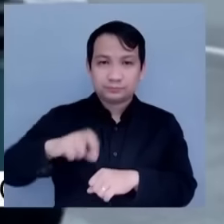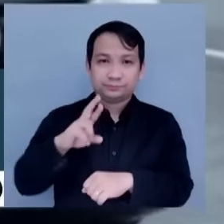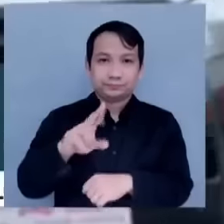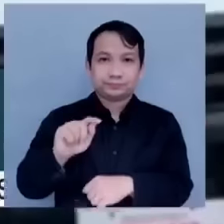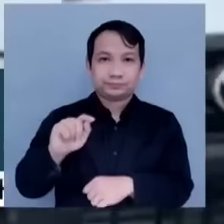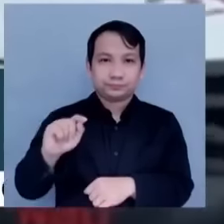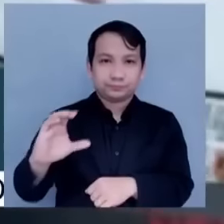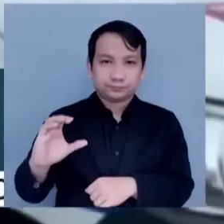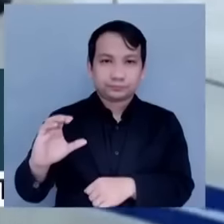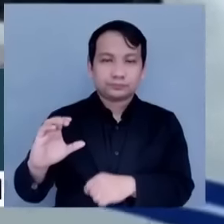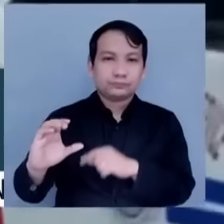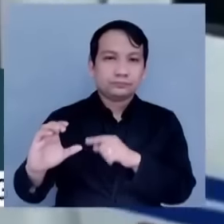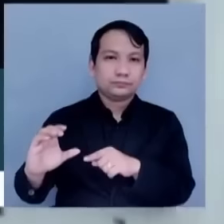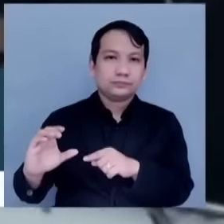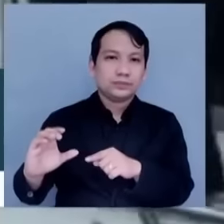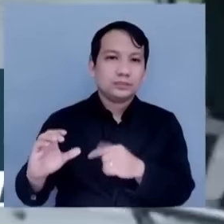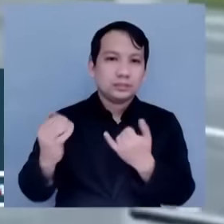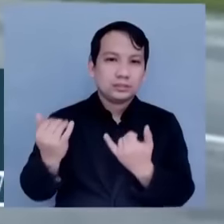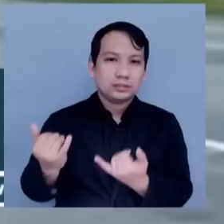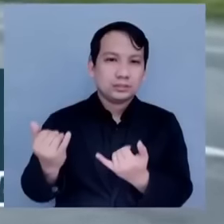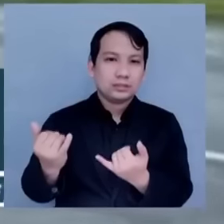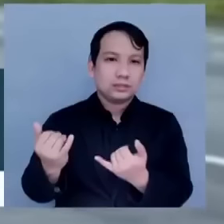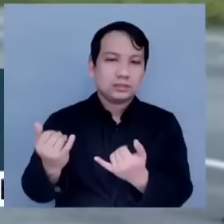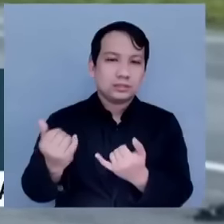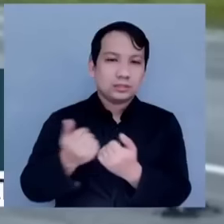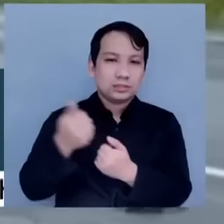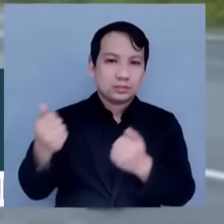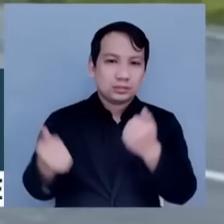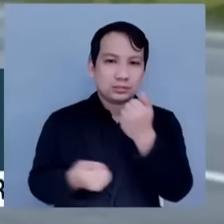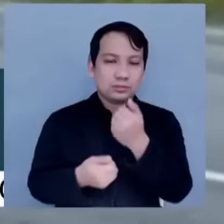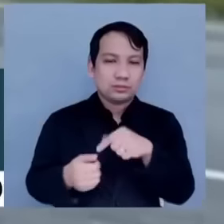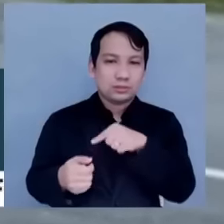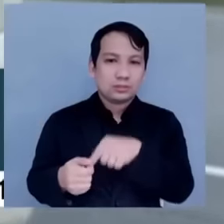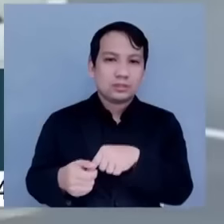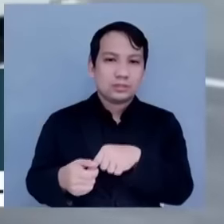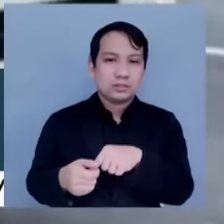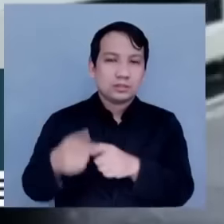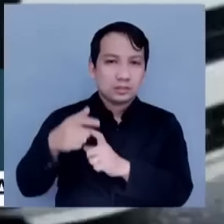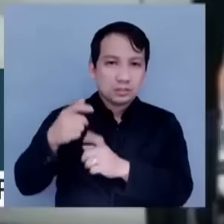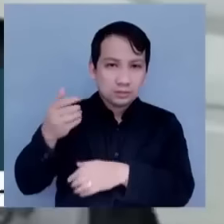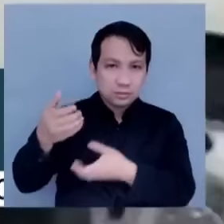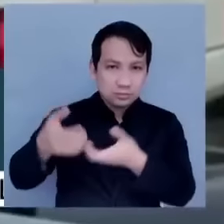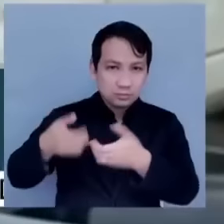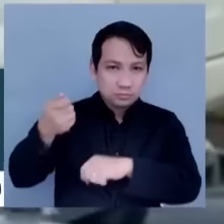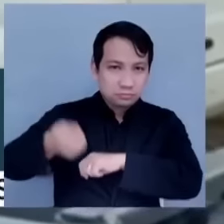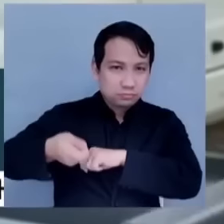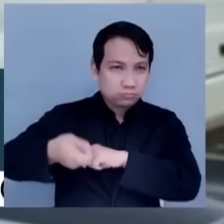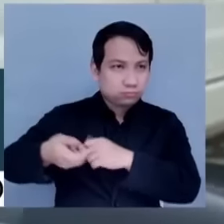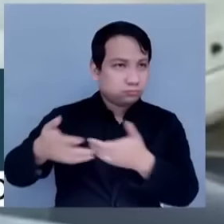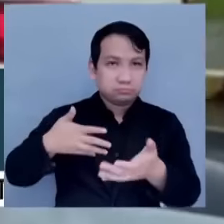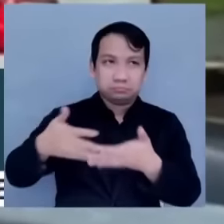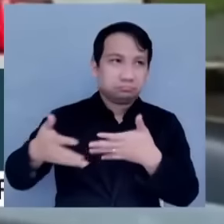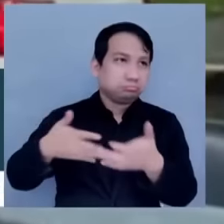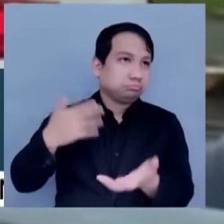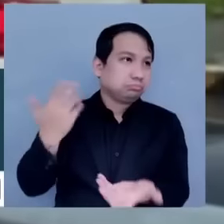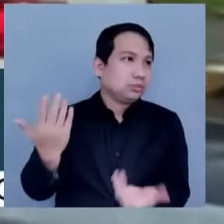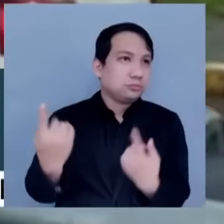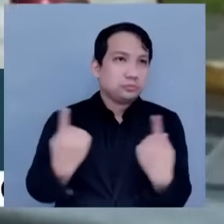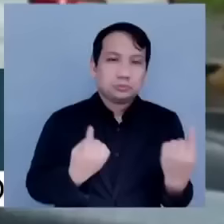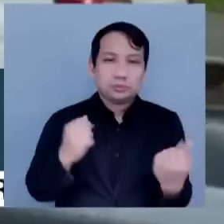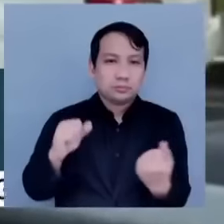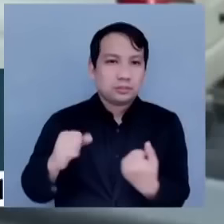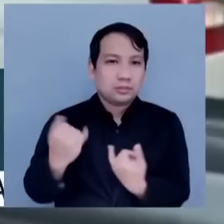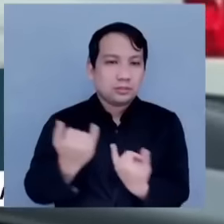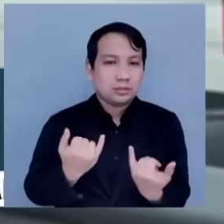Therefore, she is now under the jurisdiction of the courts. So whatever her moves right now will